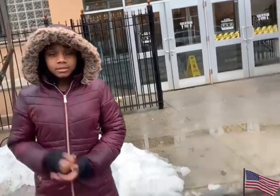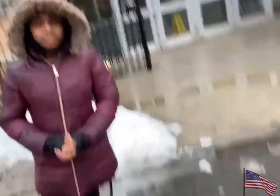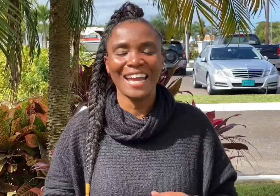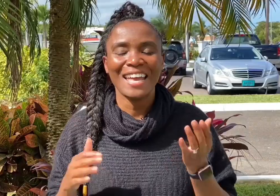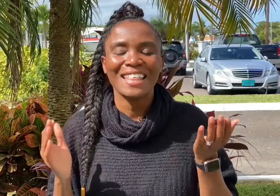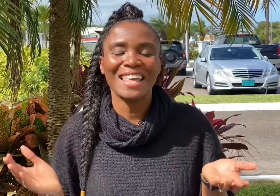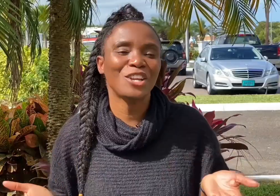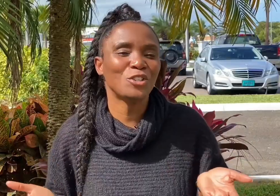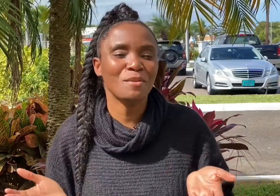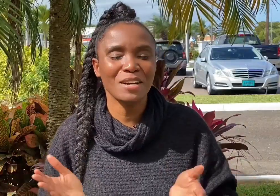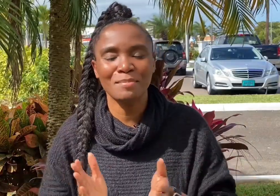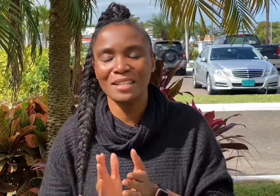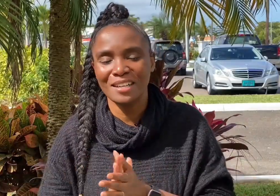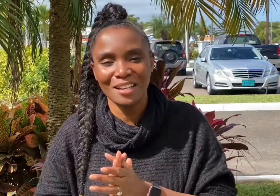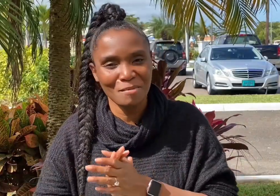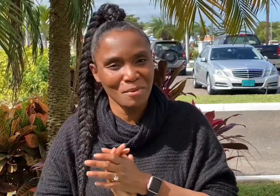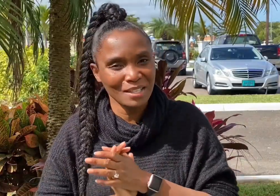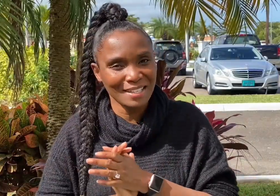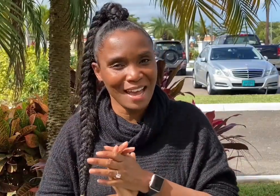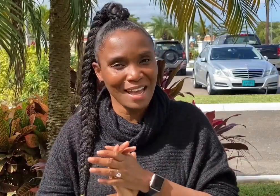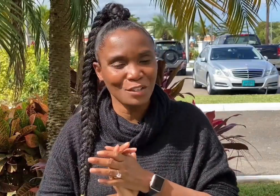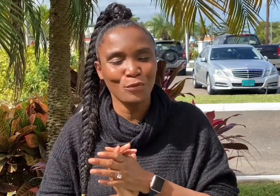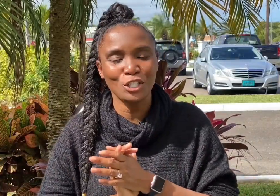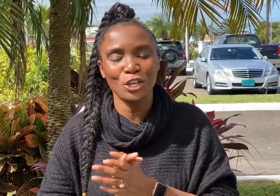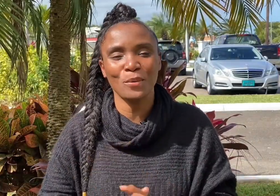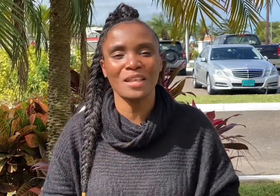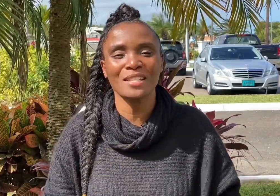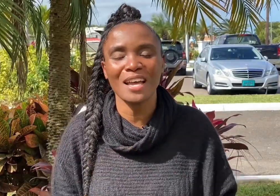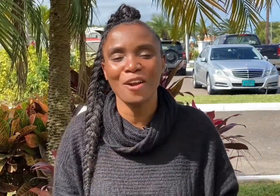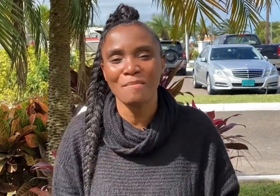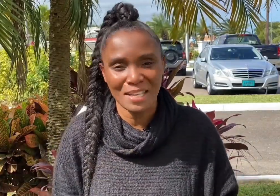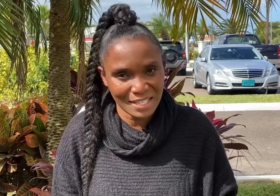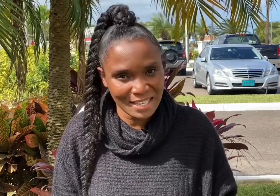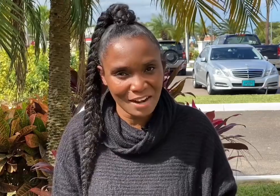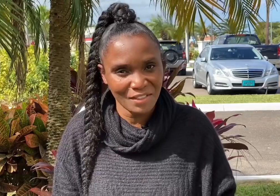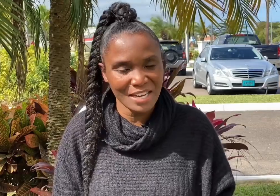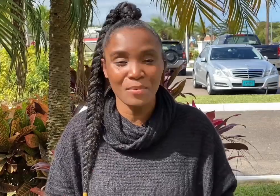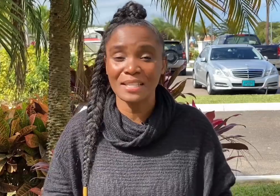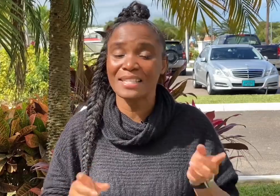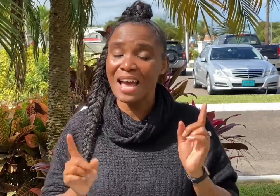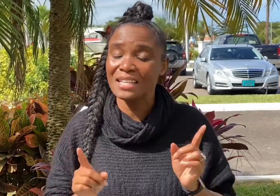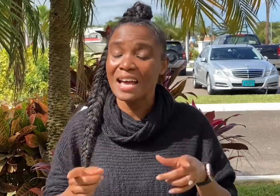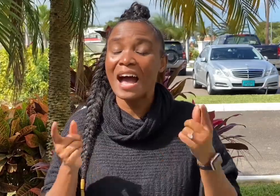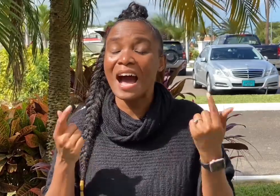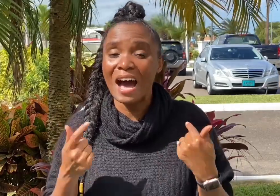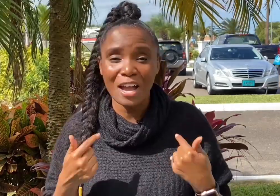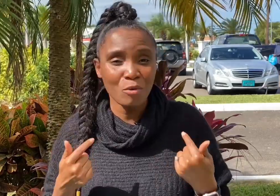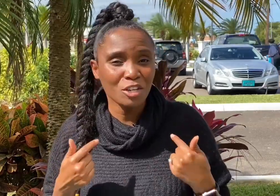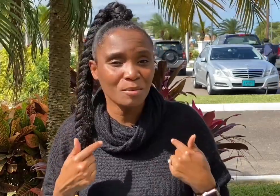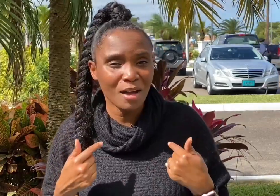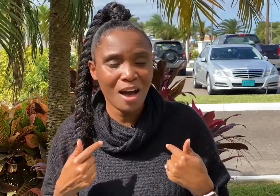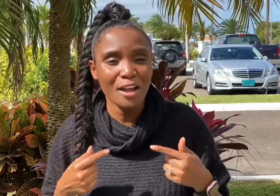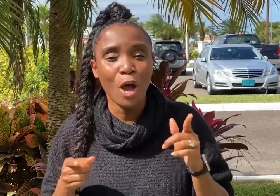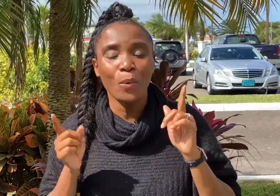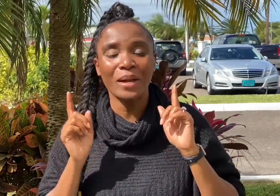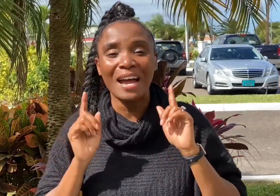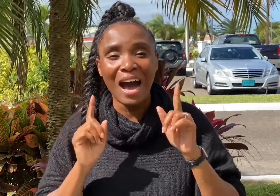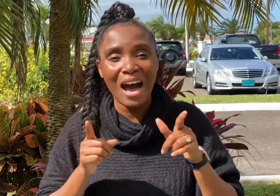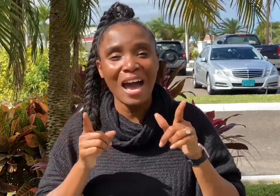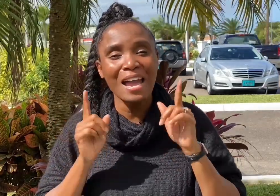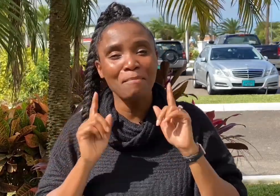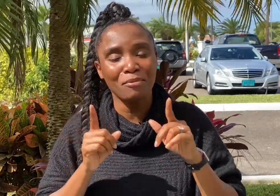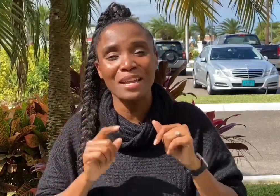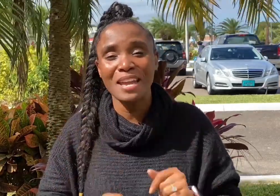week. Thank you so much, my darling princess, for sharing with us our message sign of the day, which says, I worship God